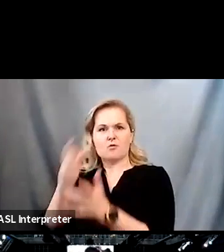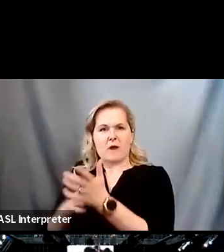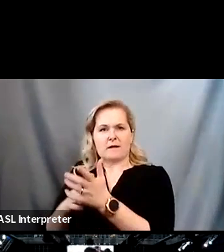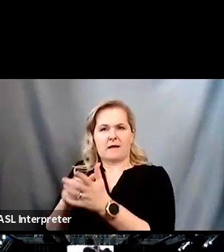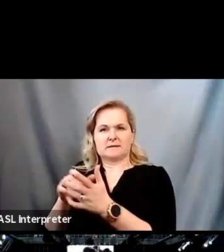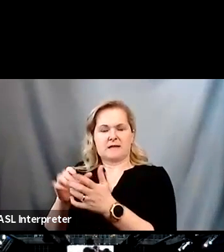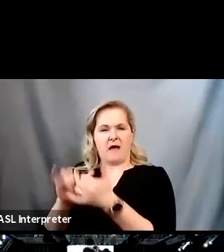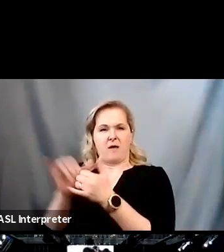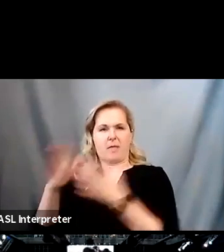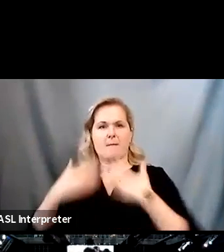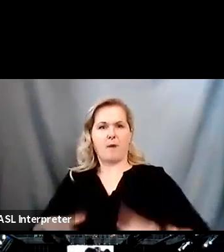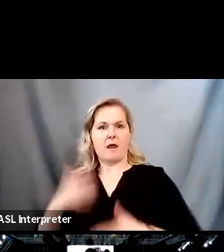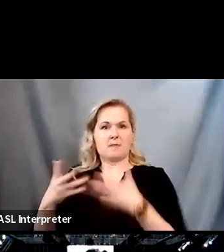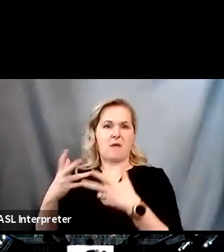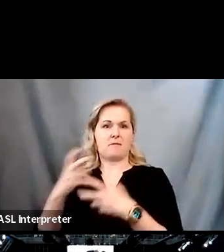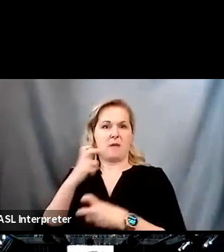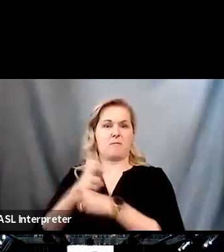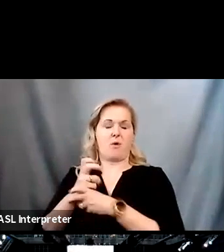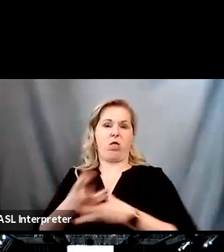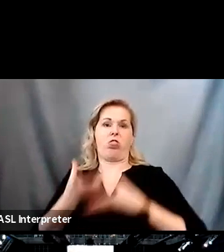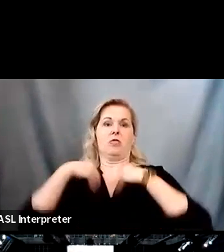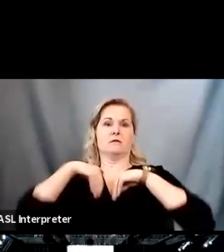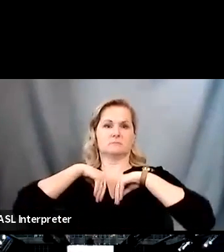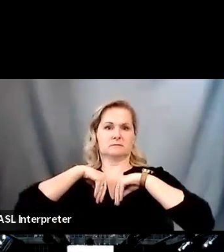have been poisoned by